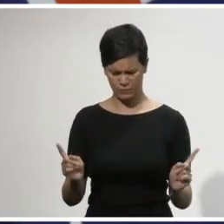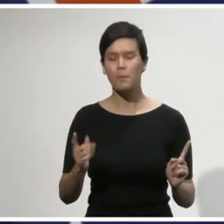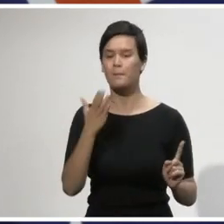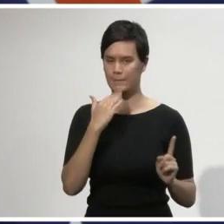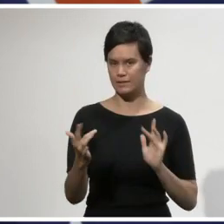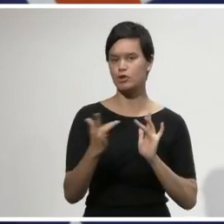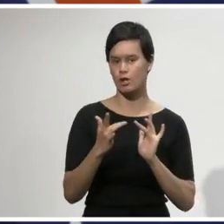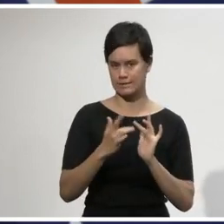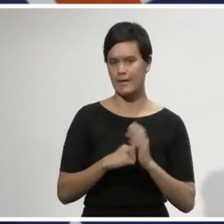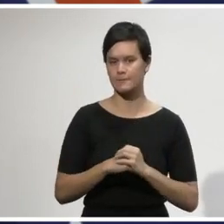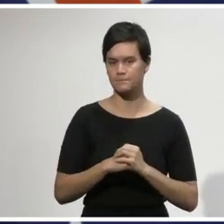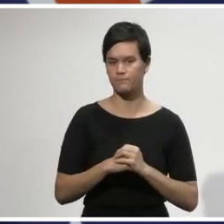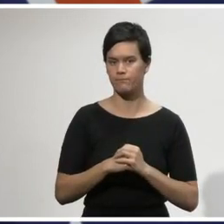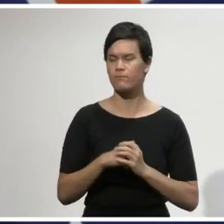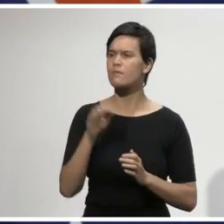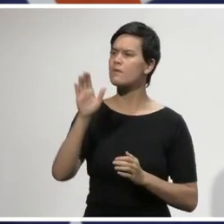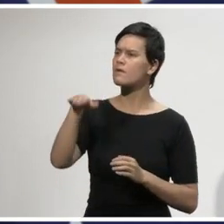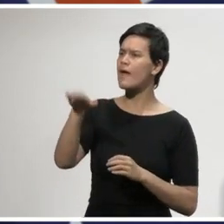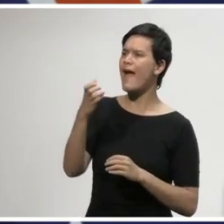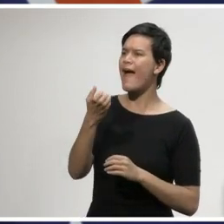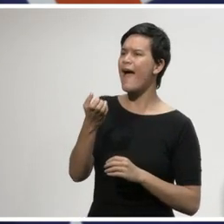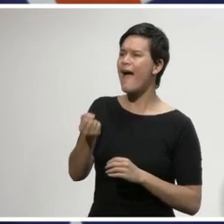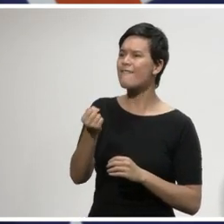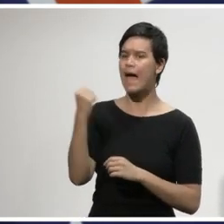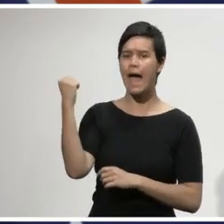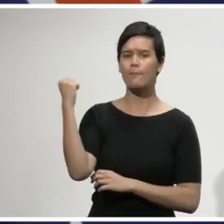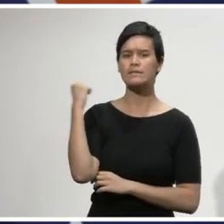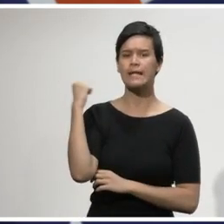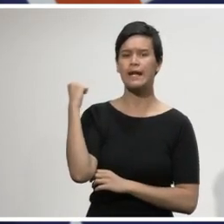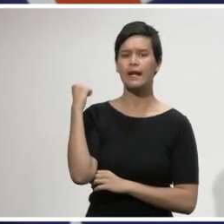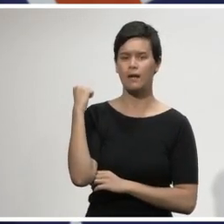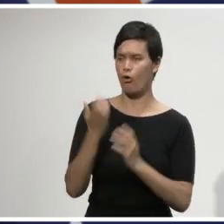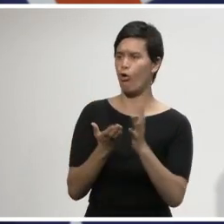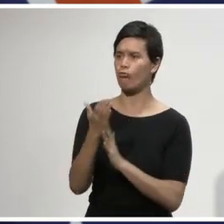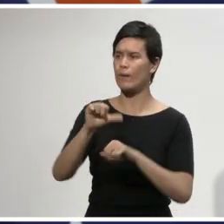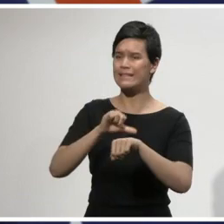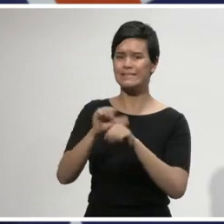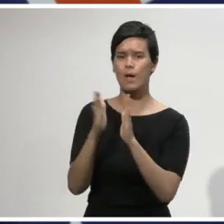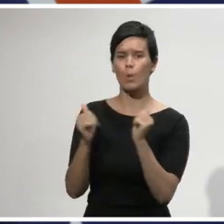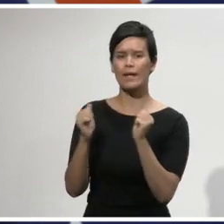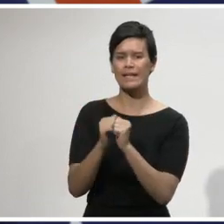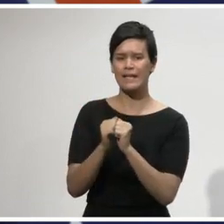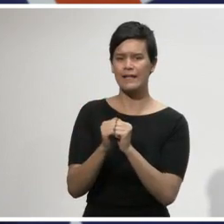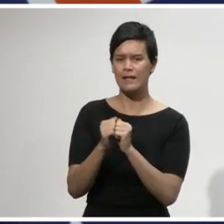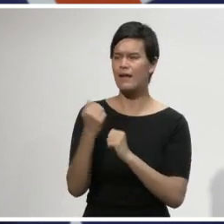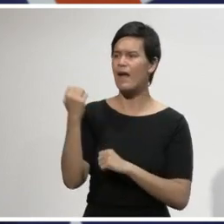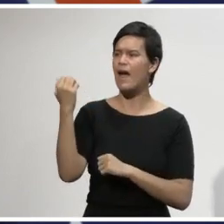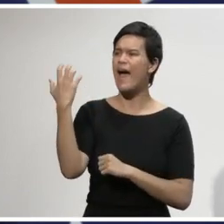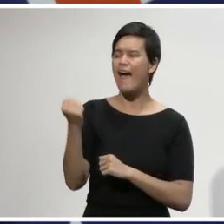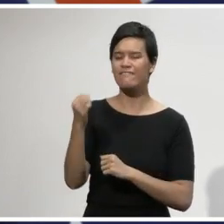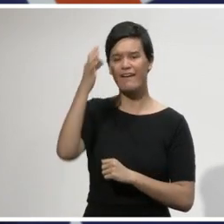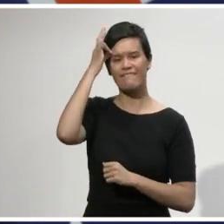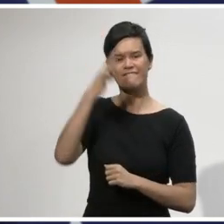out of Hamilton that there are some people door knocking and leafleting over the Easter weekend, sort of spreading the message of the faith, I